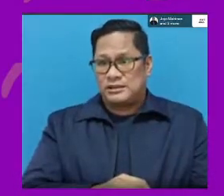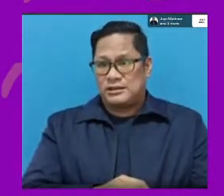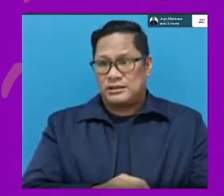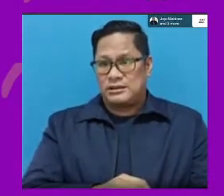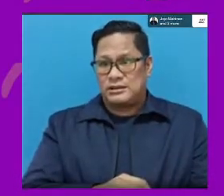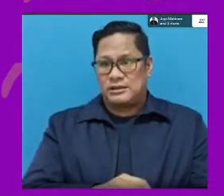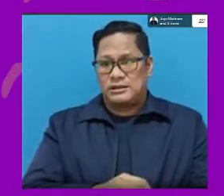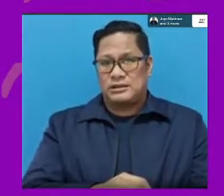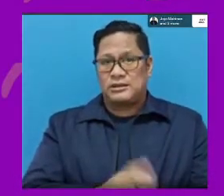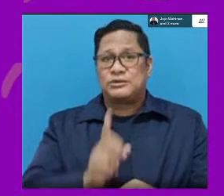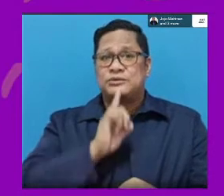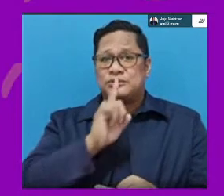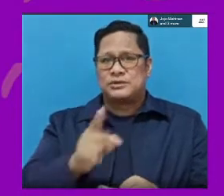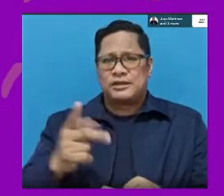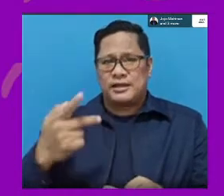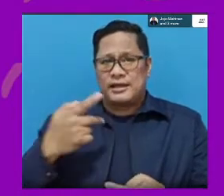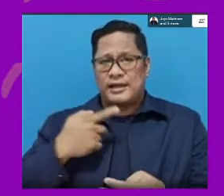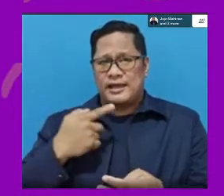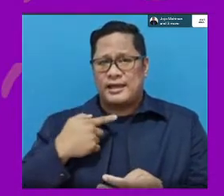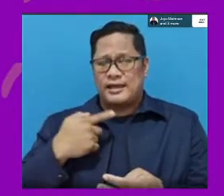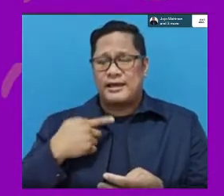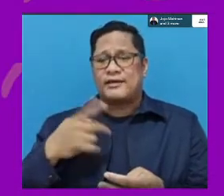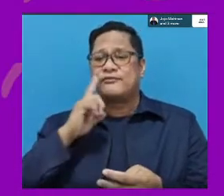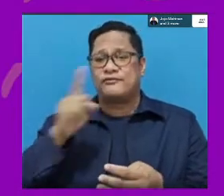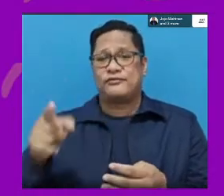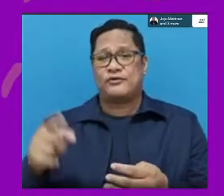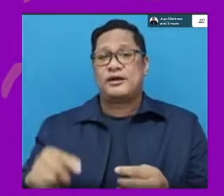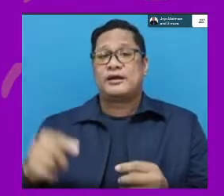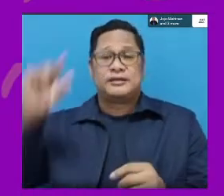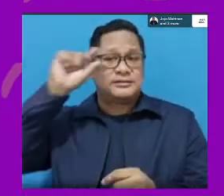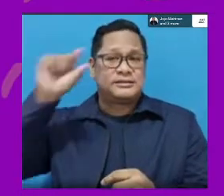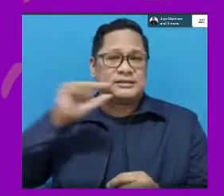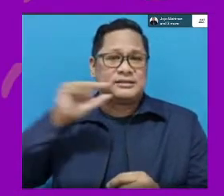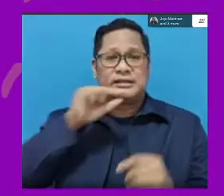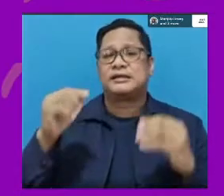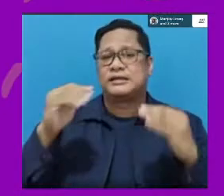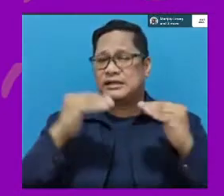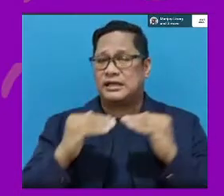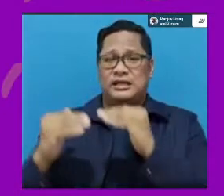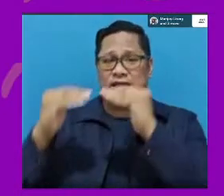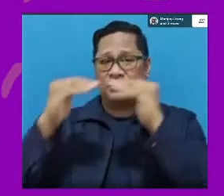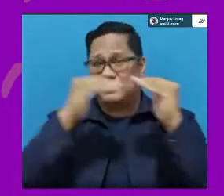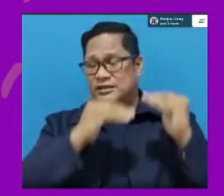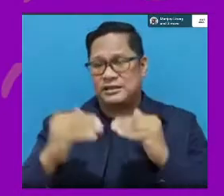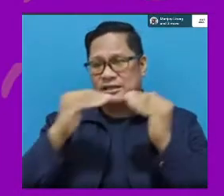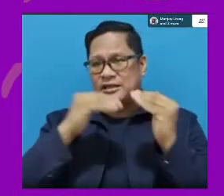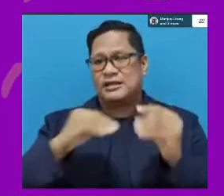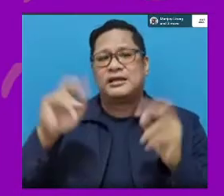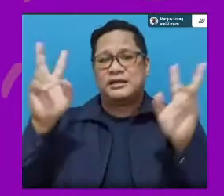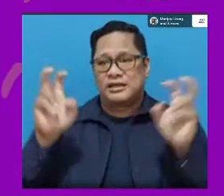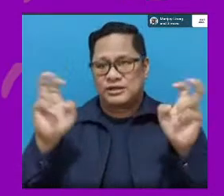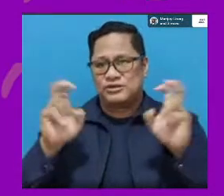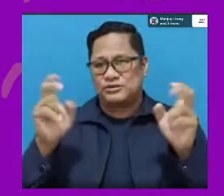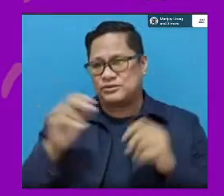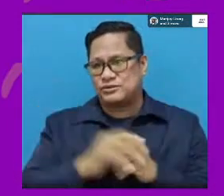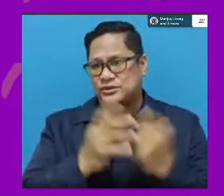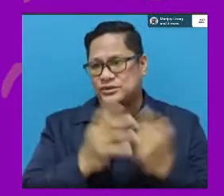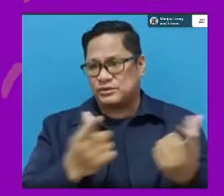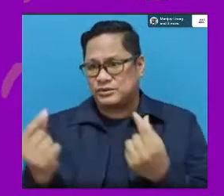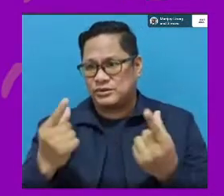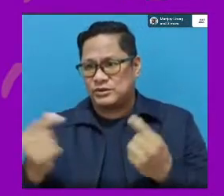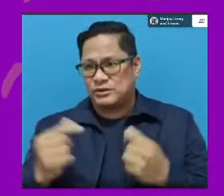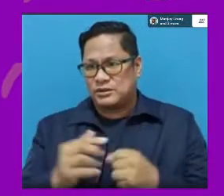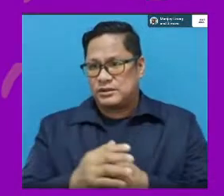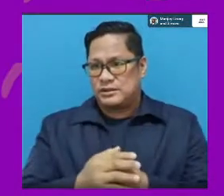we're going to be doing a deep dive into the gender equity issues of the COVID-19 vaccination rollout. Before we